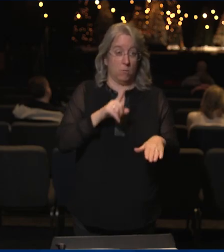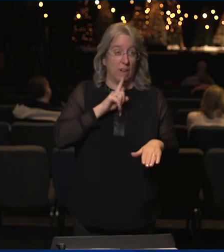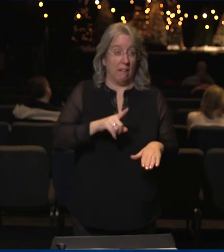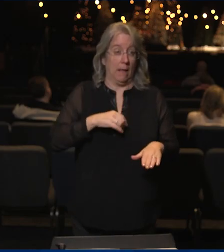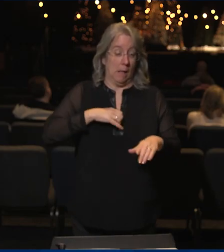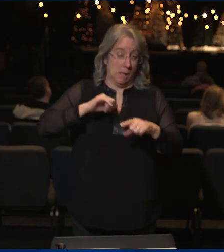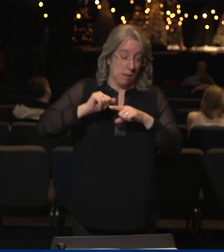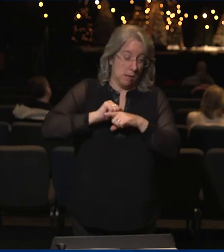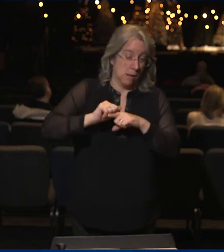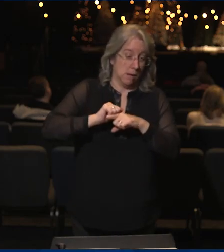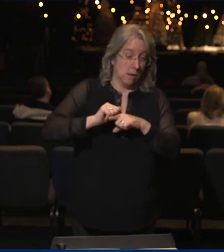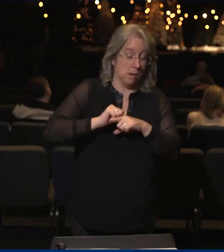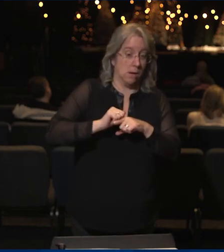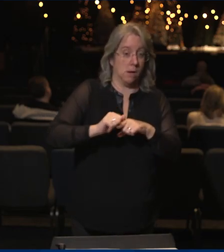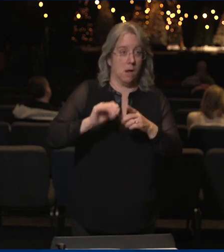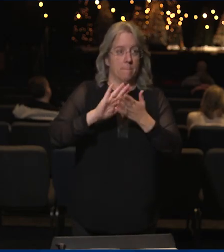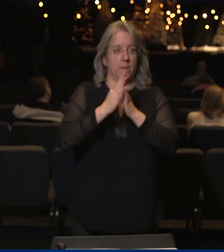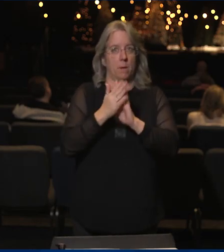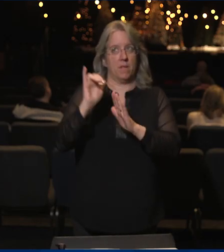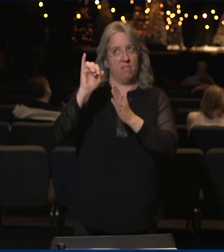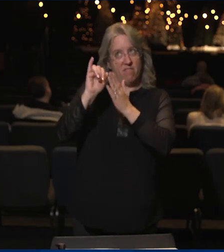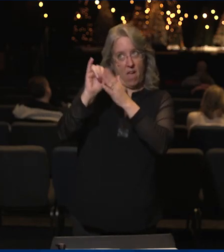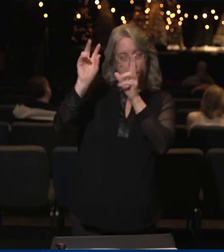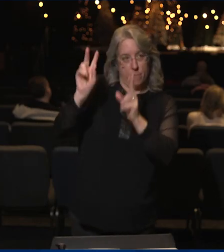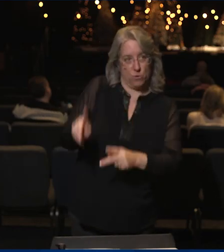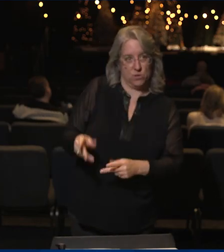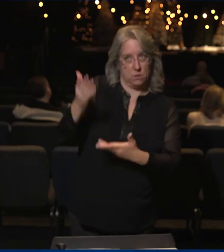person when it's super hard.